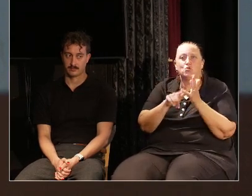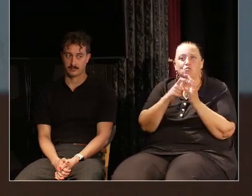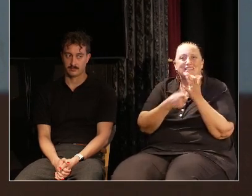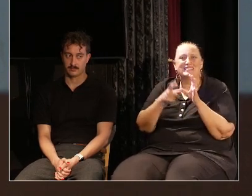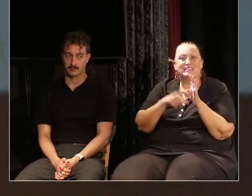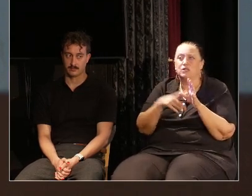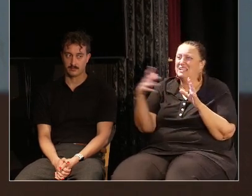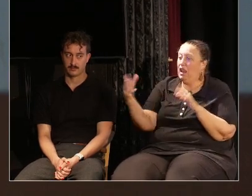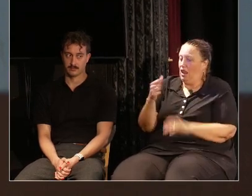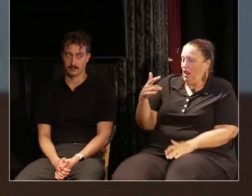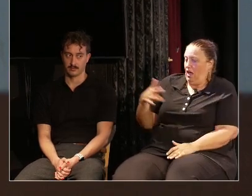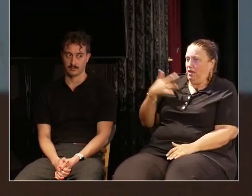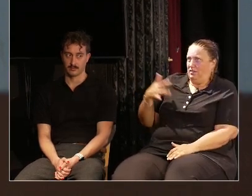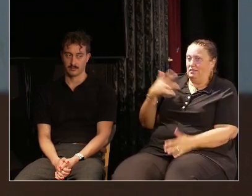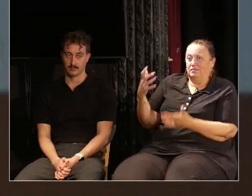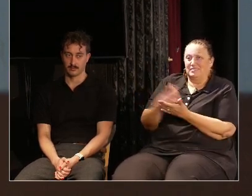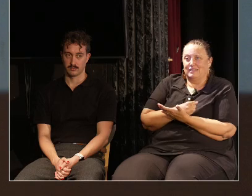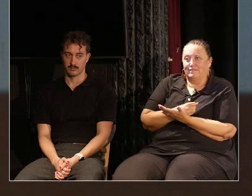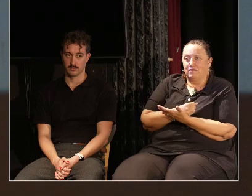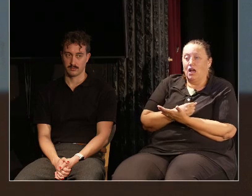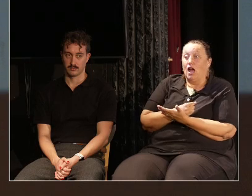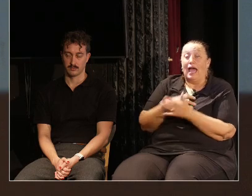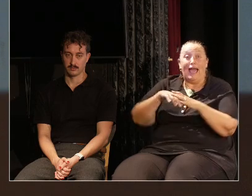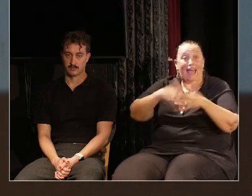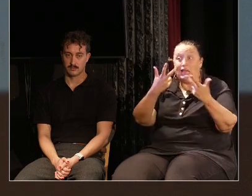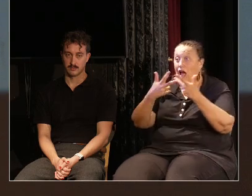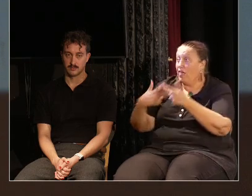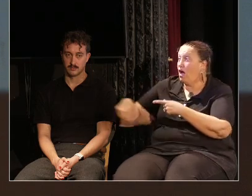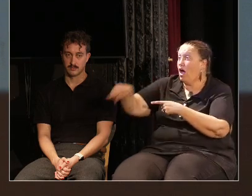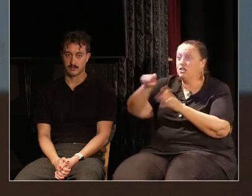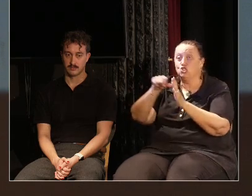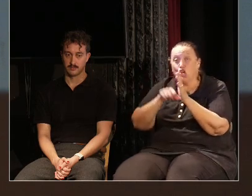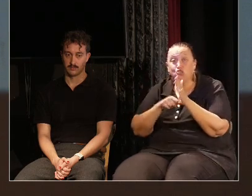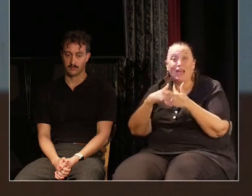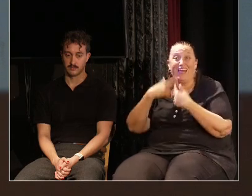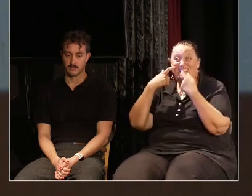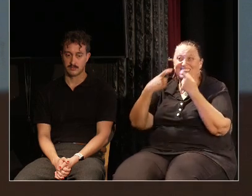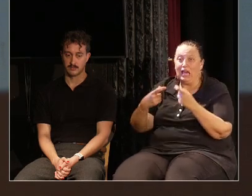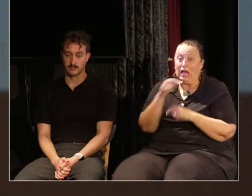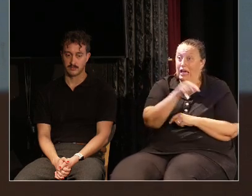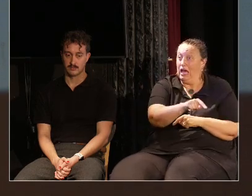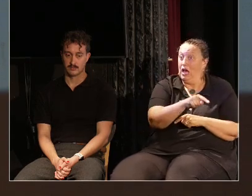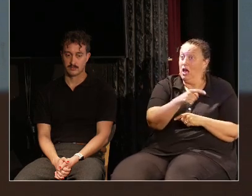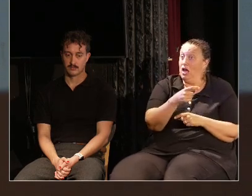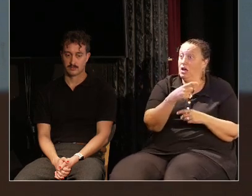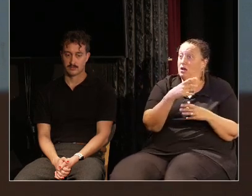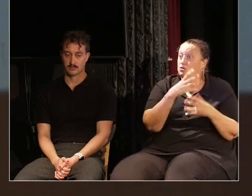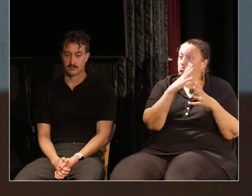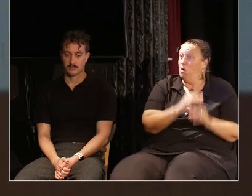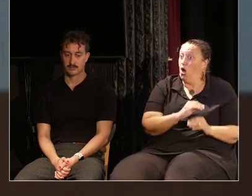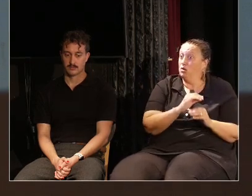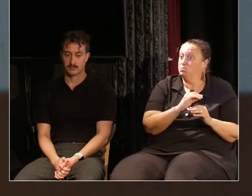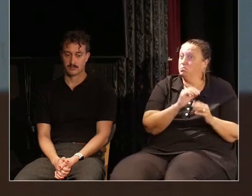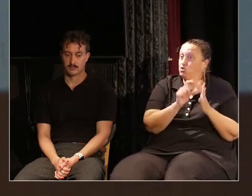of any sort of healthcare or surgery or whatever it may be across the board. And so it's about making sure that we're investing in healthcare for